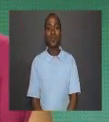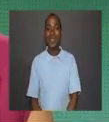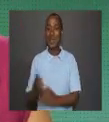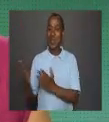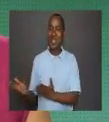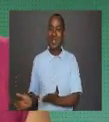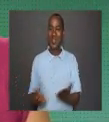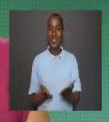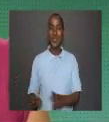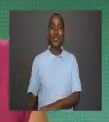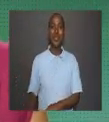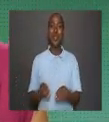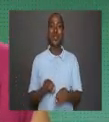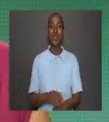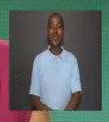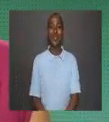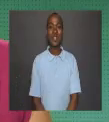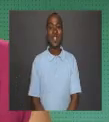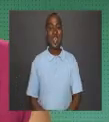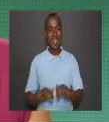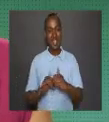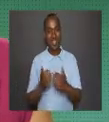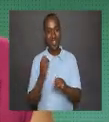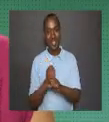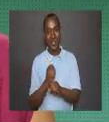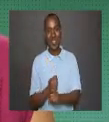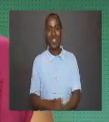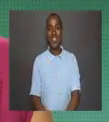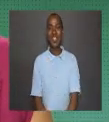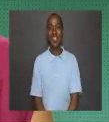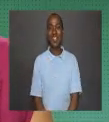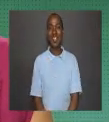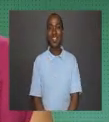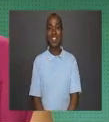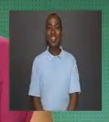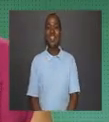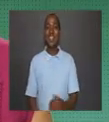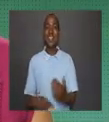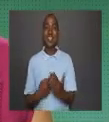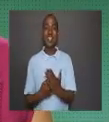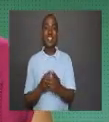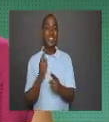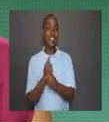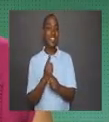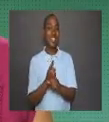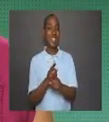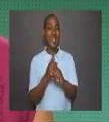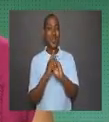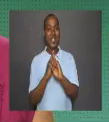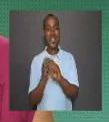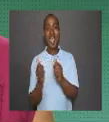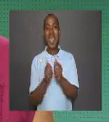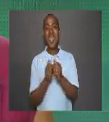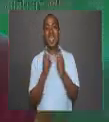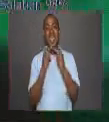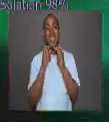Welcome back, students. How did you do? Let us look at the correct answers together.